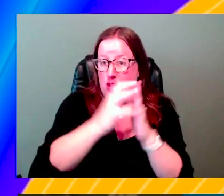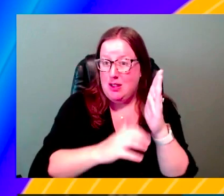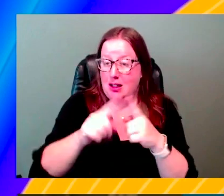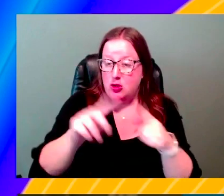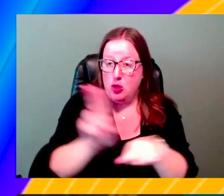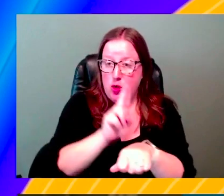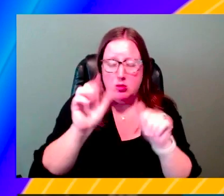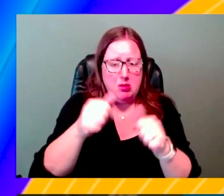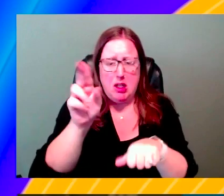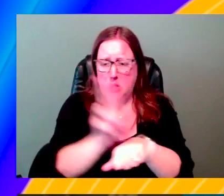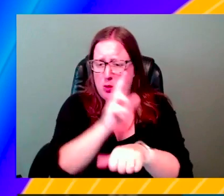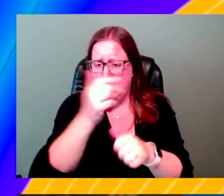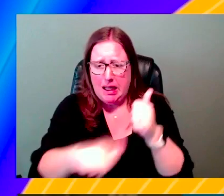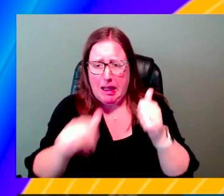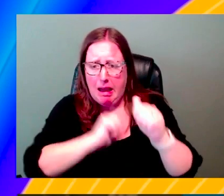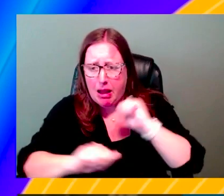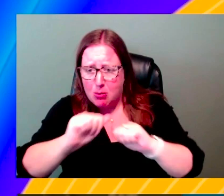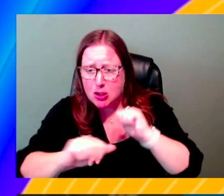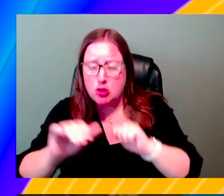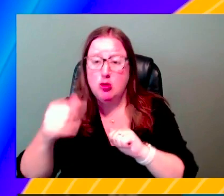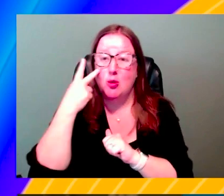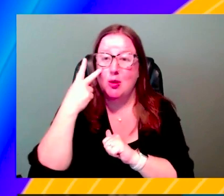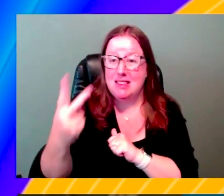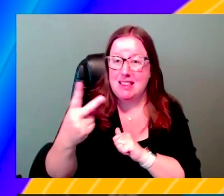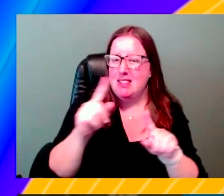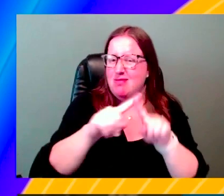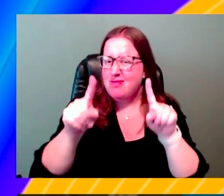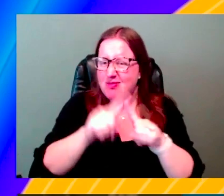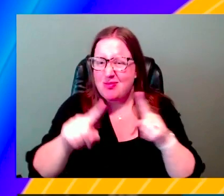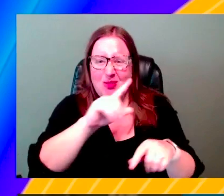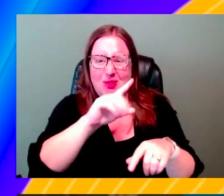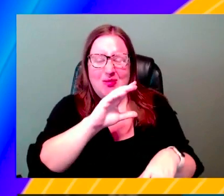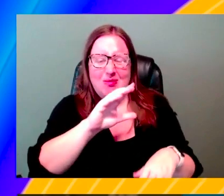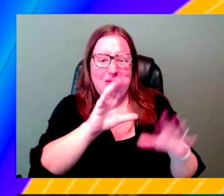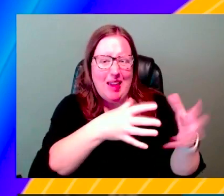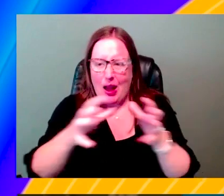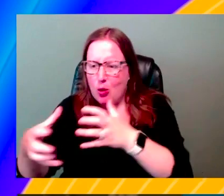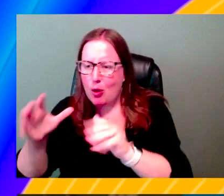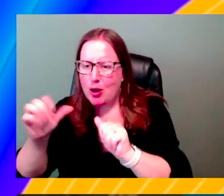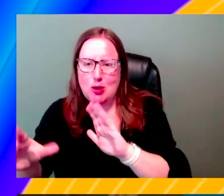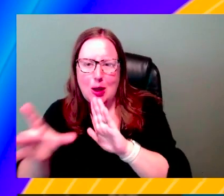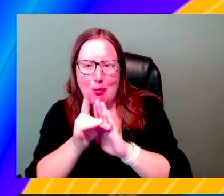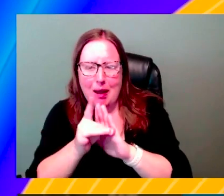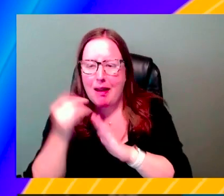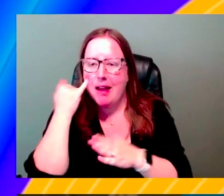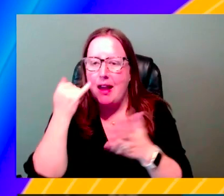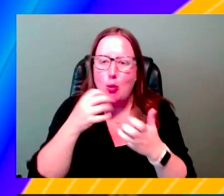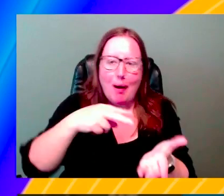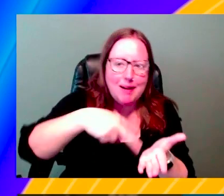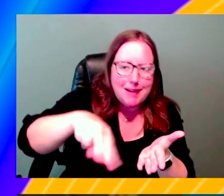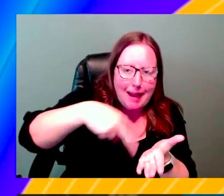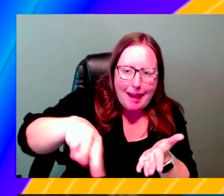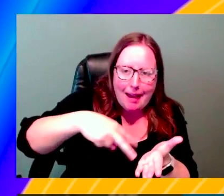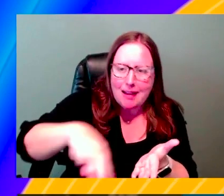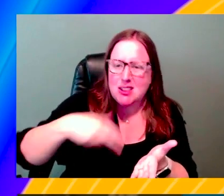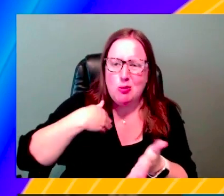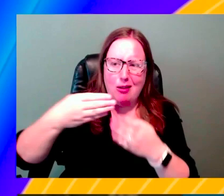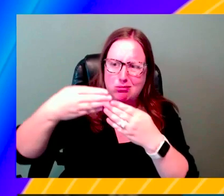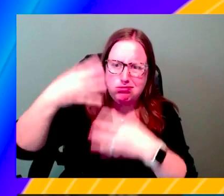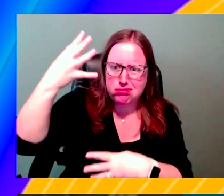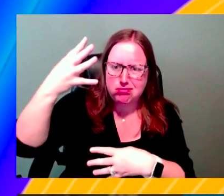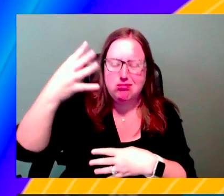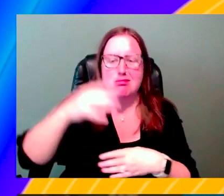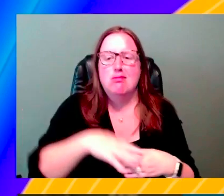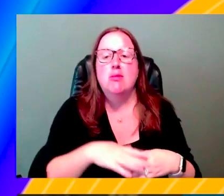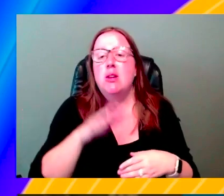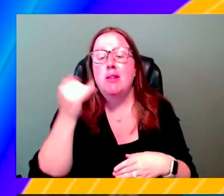animations. And you can see up here, we have a bunch of different categories that you can choose from. If you want dance, we've got a bunch of dance animations and so on. We